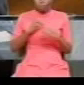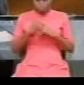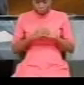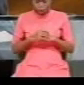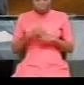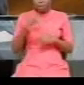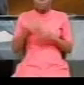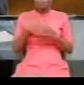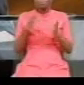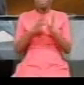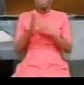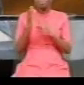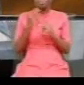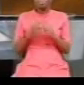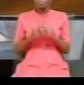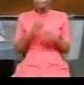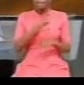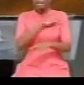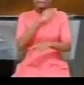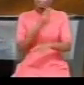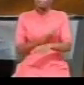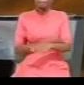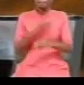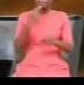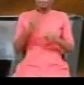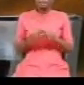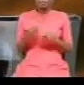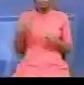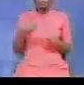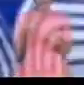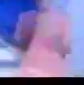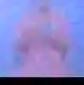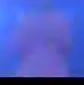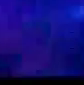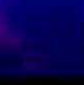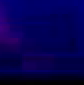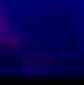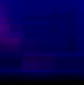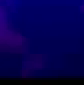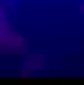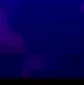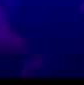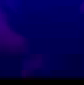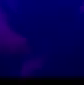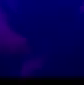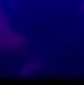In Jesus' mighty name we pray.